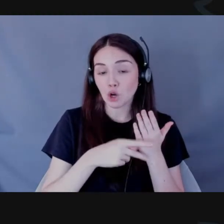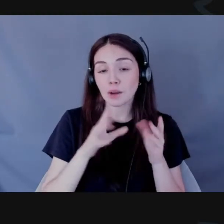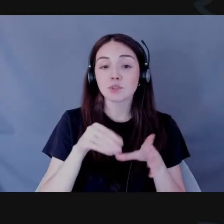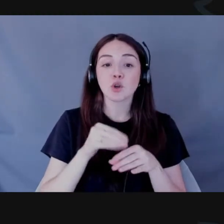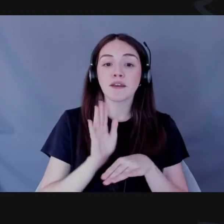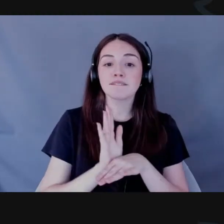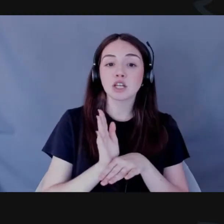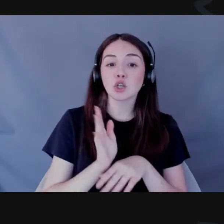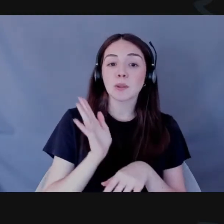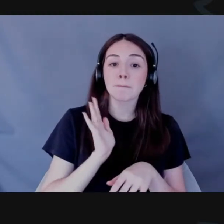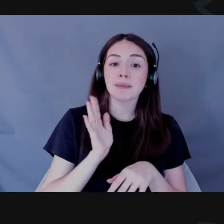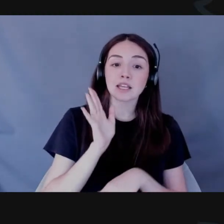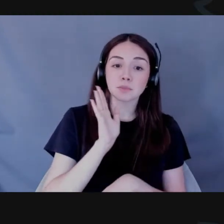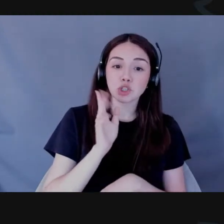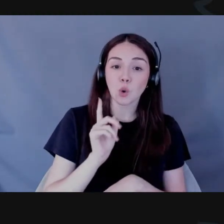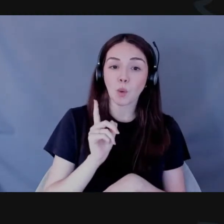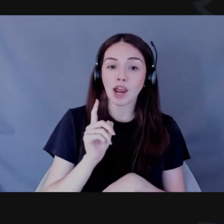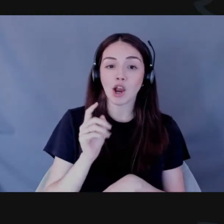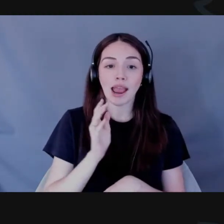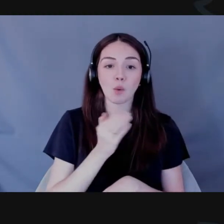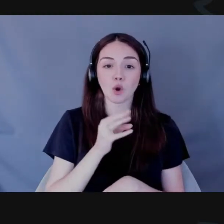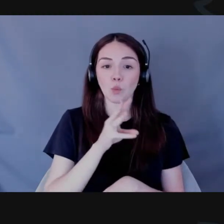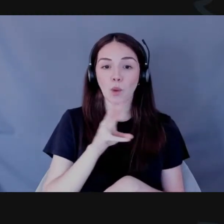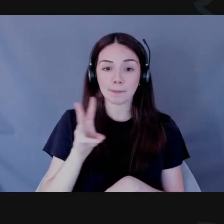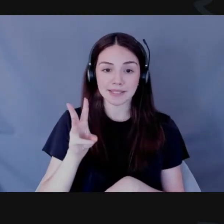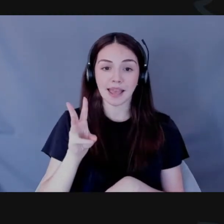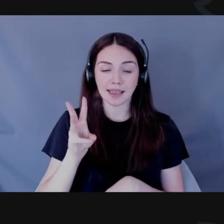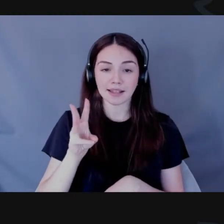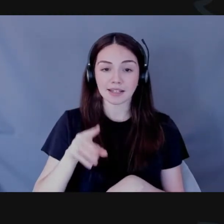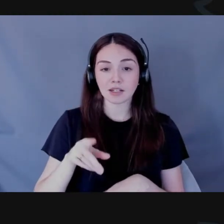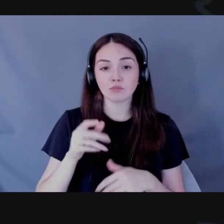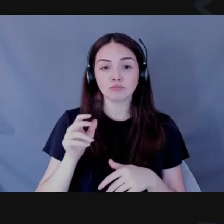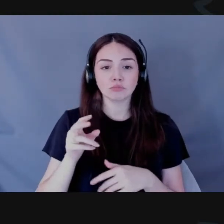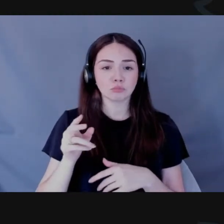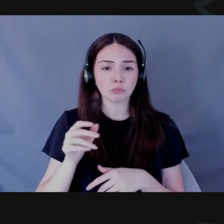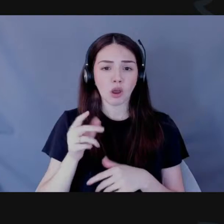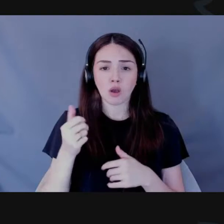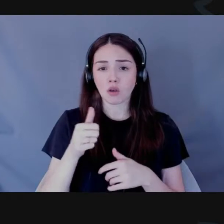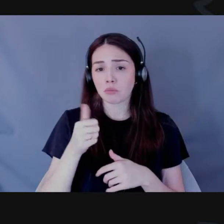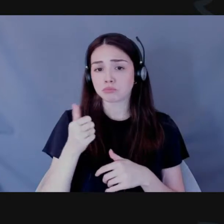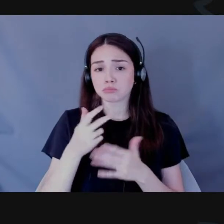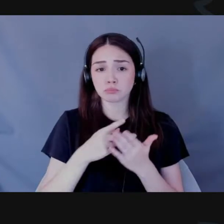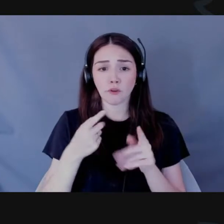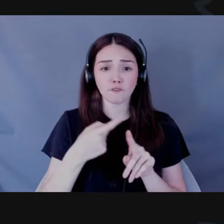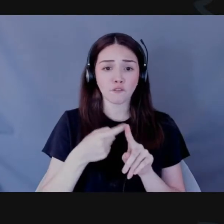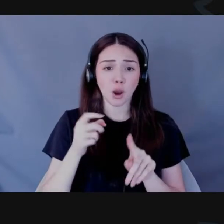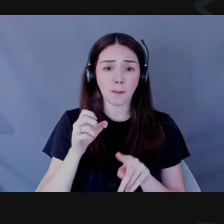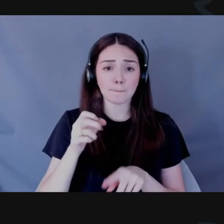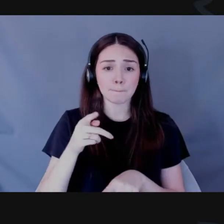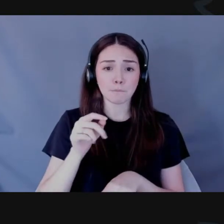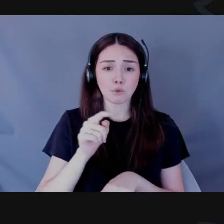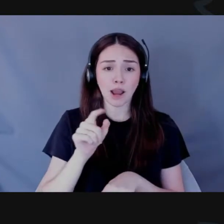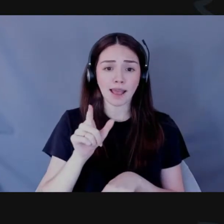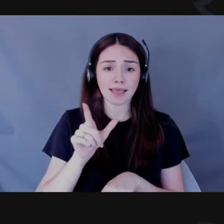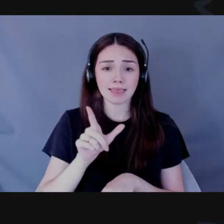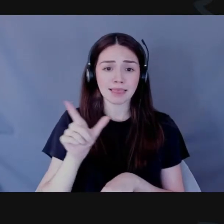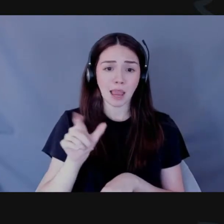past presentations, on our website. And you can, of course, find many more programs from the Pratt Library at